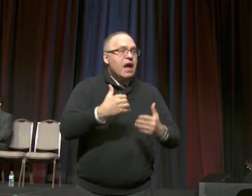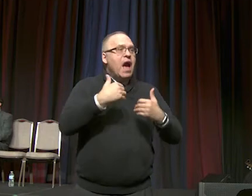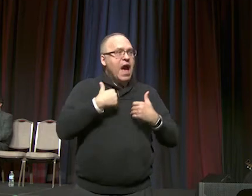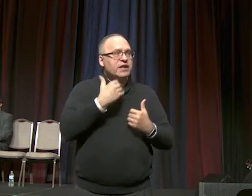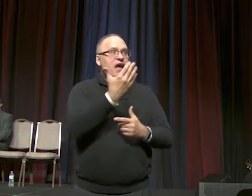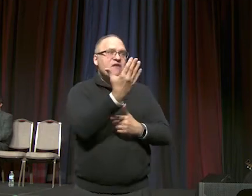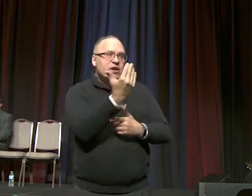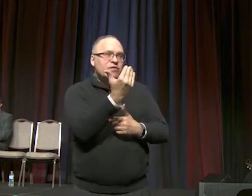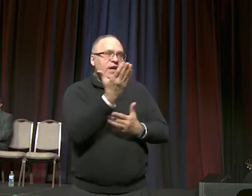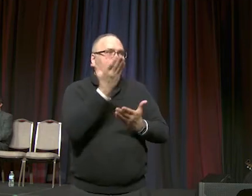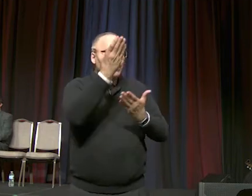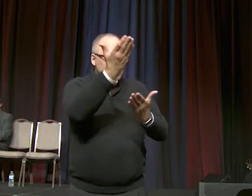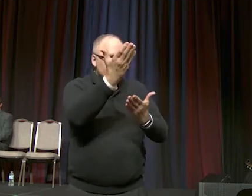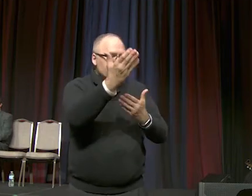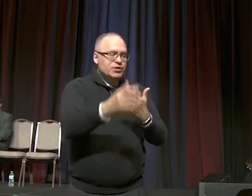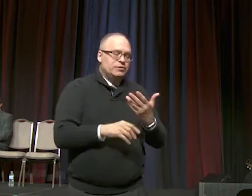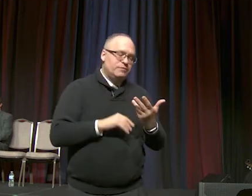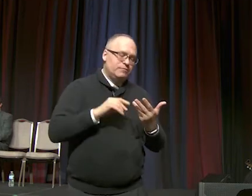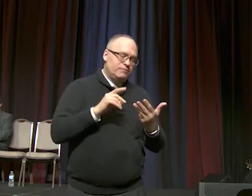15 petitions.